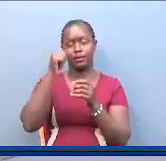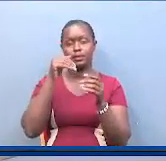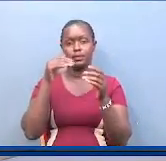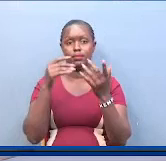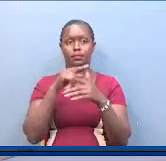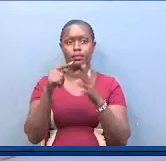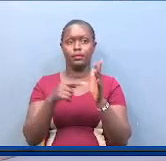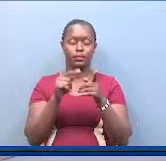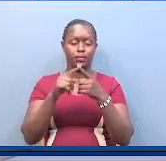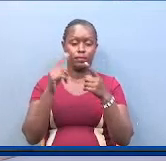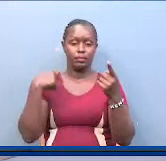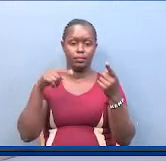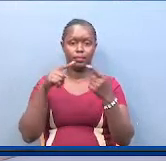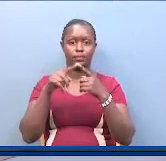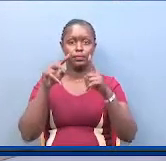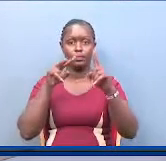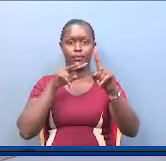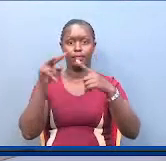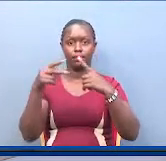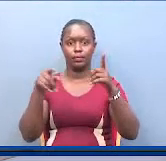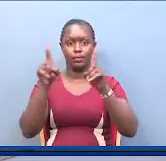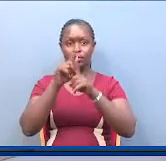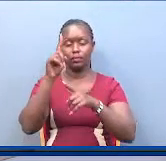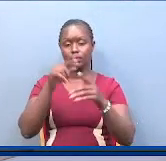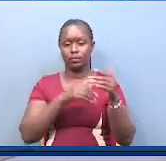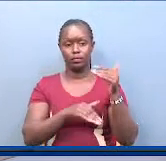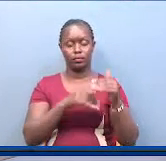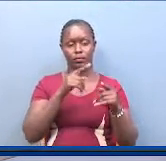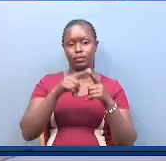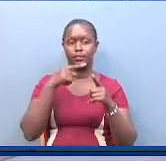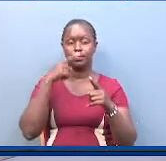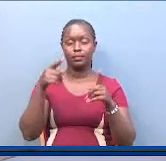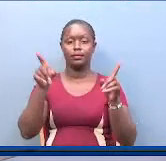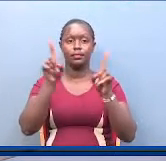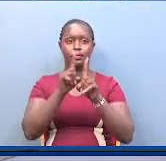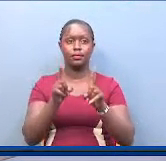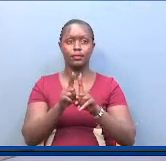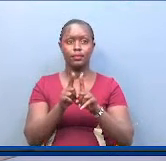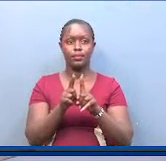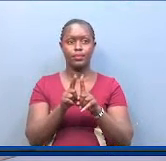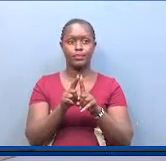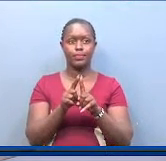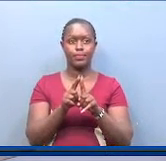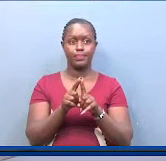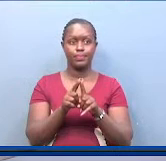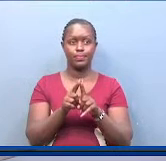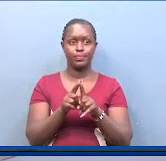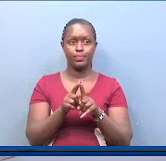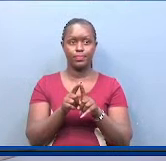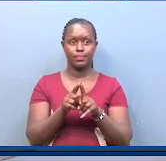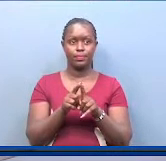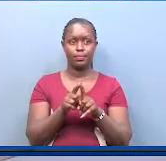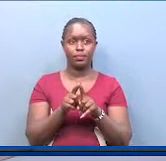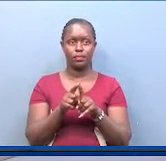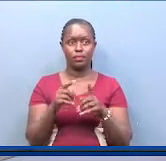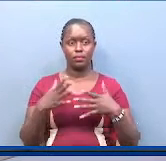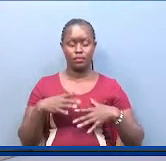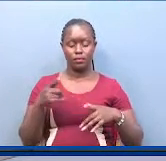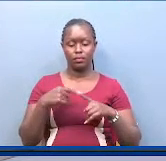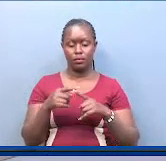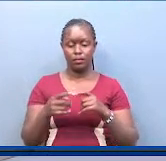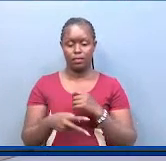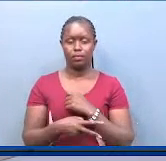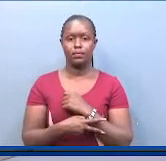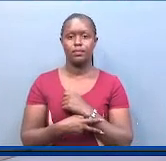game of perception, isn't it? Yes. When one side is easily branded as though they are a den to people who steal